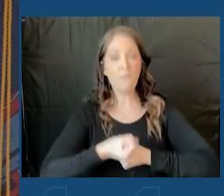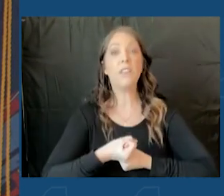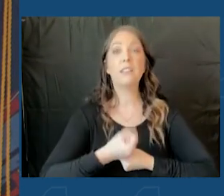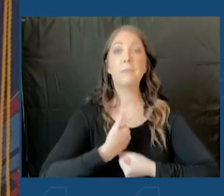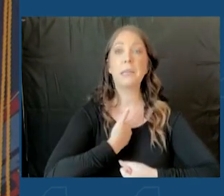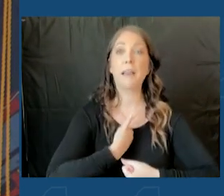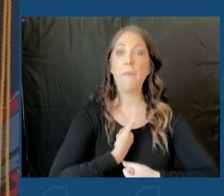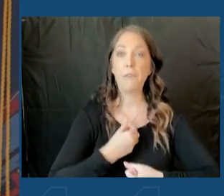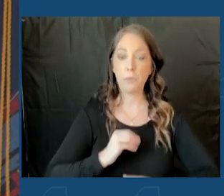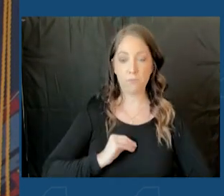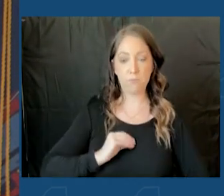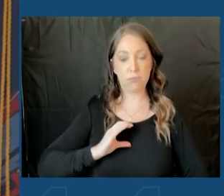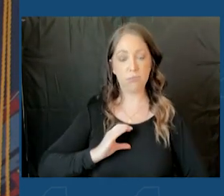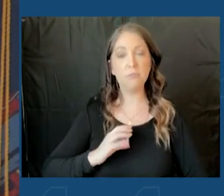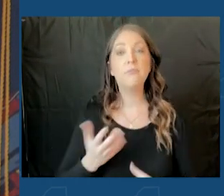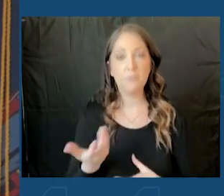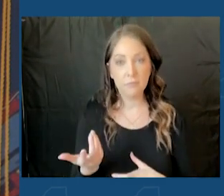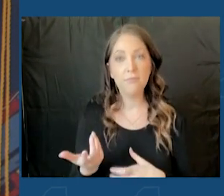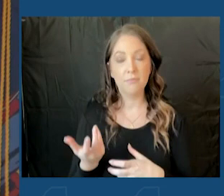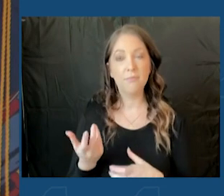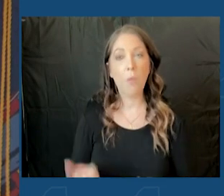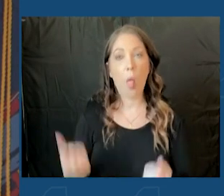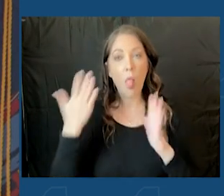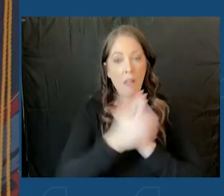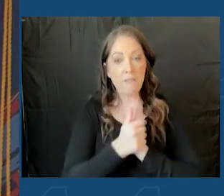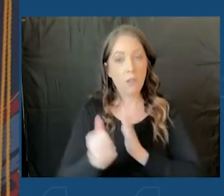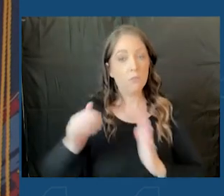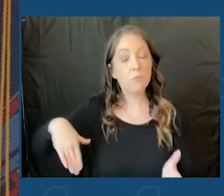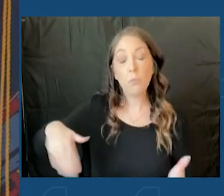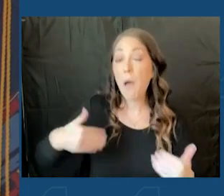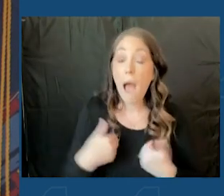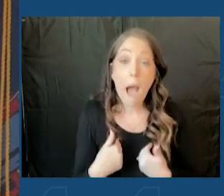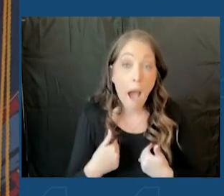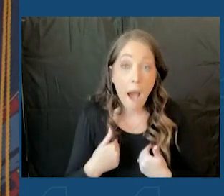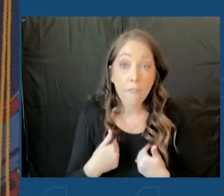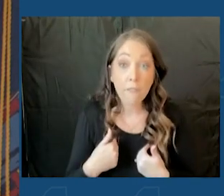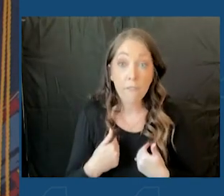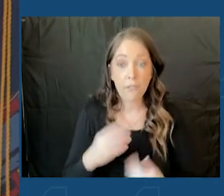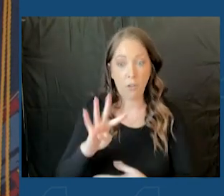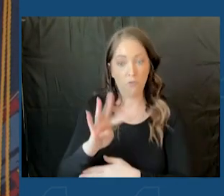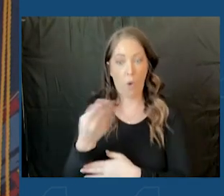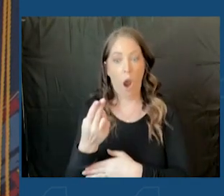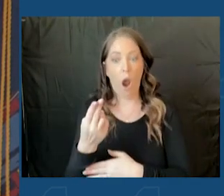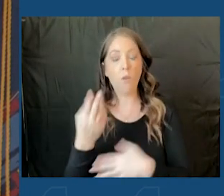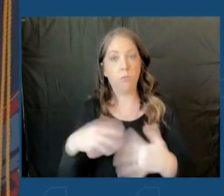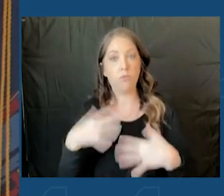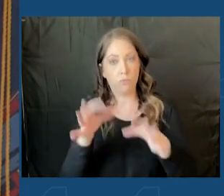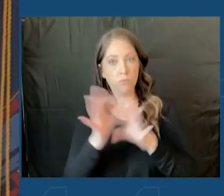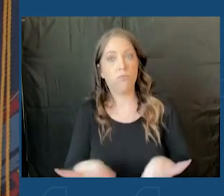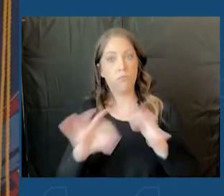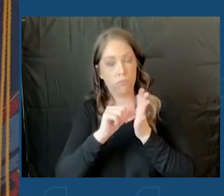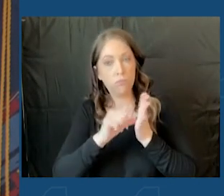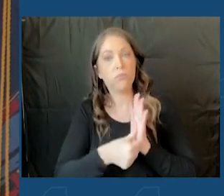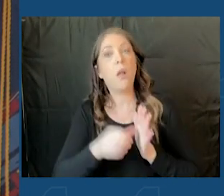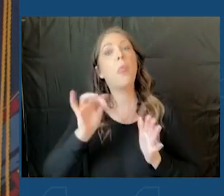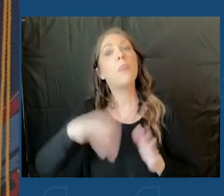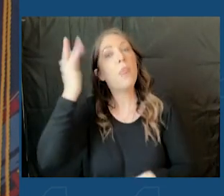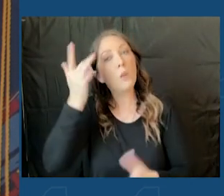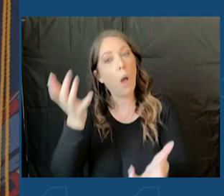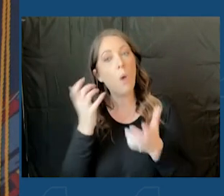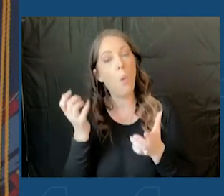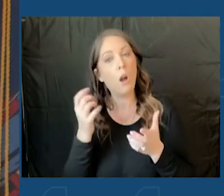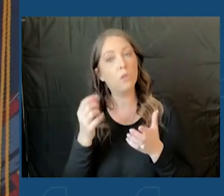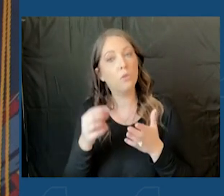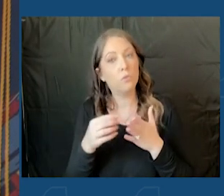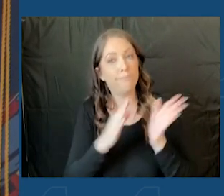building confidence. And those are the skills that a lot of young people don't have if they're not in a program like that. So that's why I wanted to give a special shout out to the influence that 4-H,